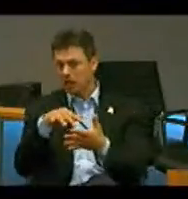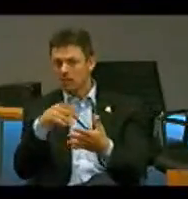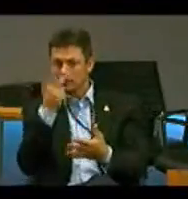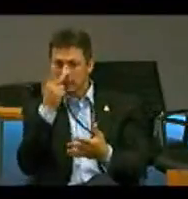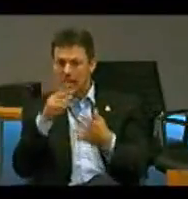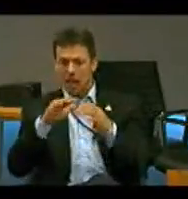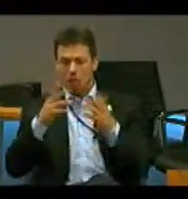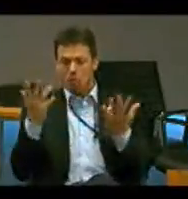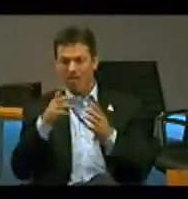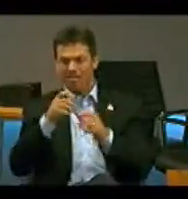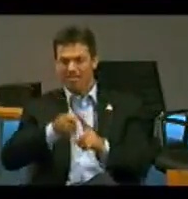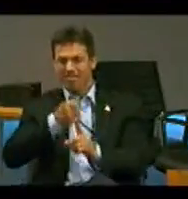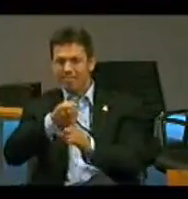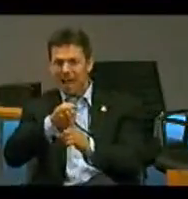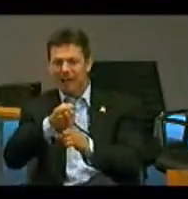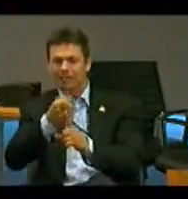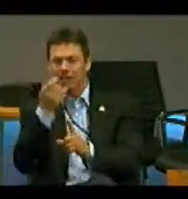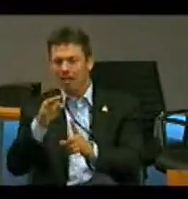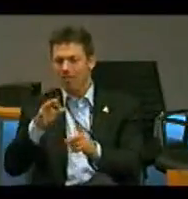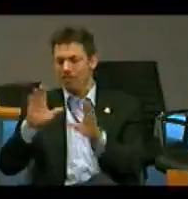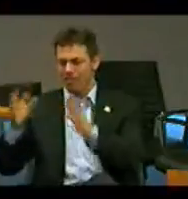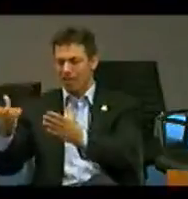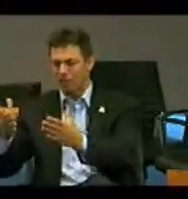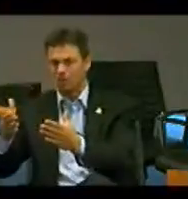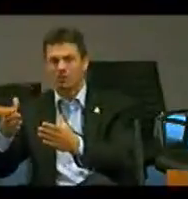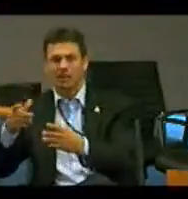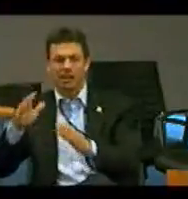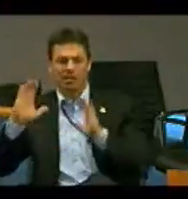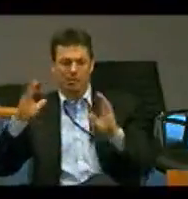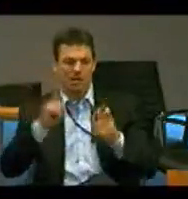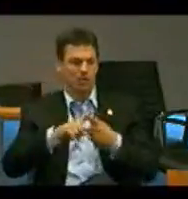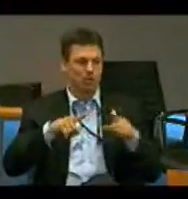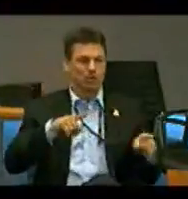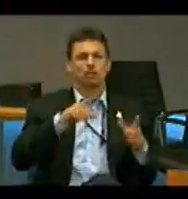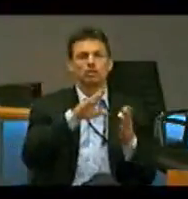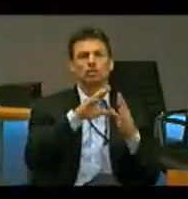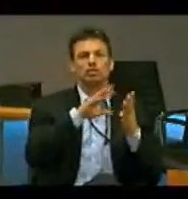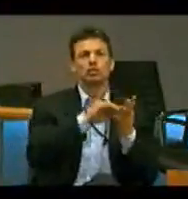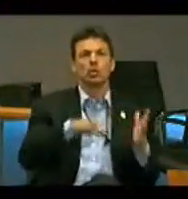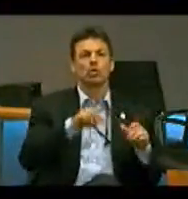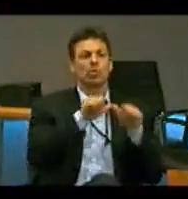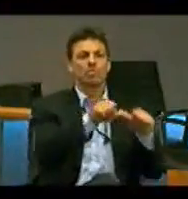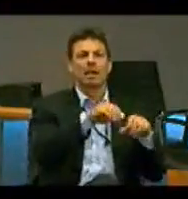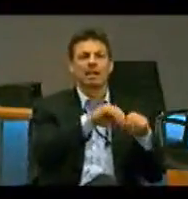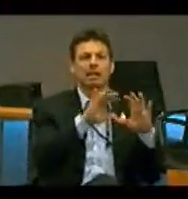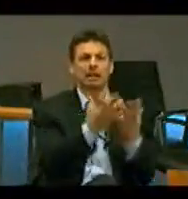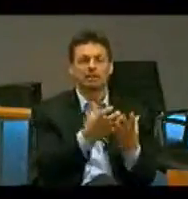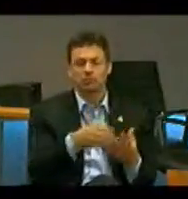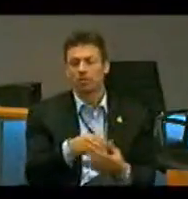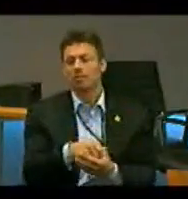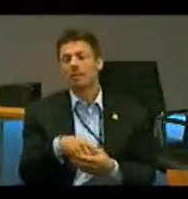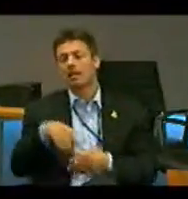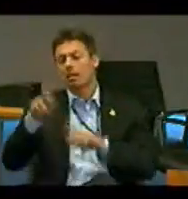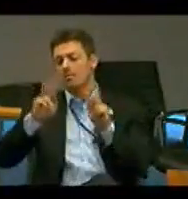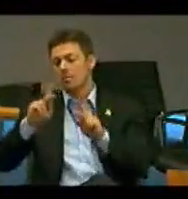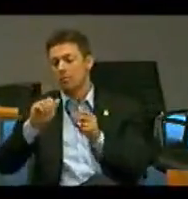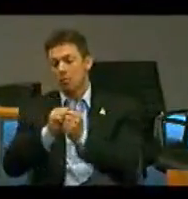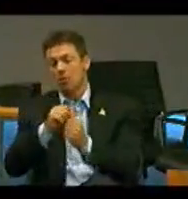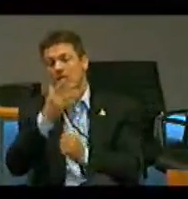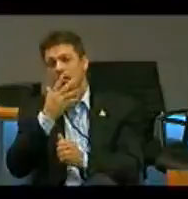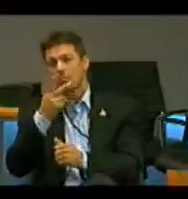others of those remaining in the classroom and what disparate effects that may have on people of color and people with disabilities?